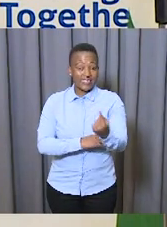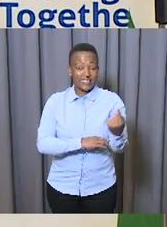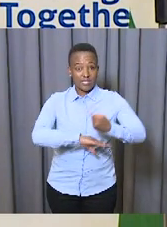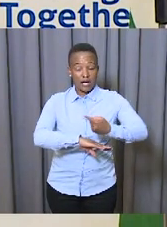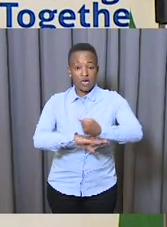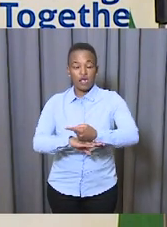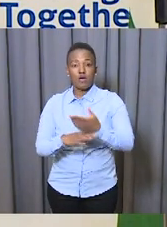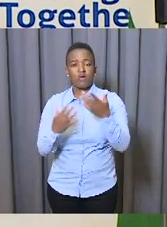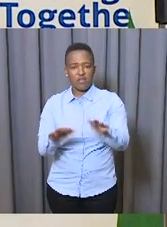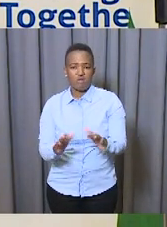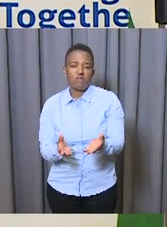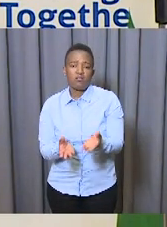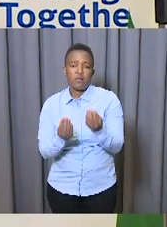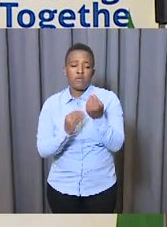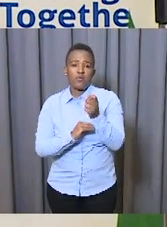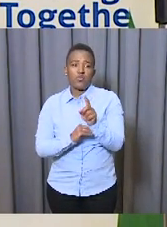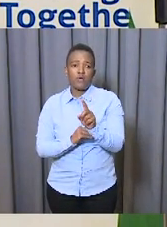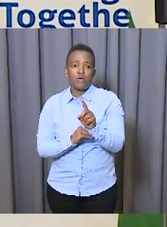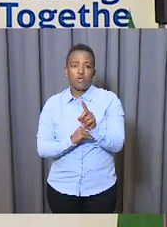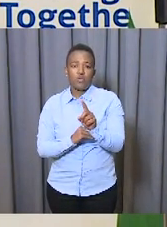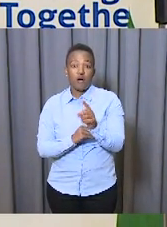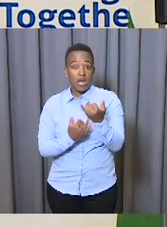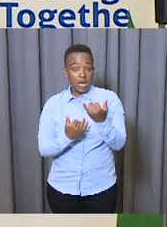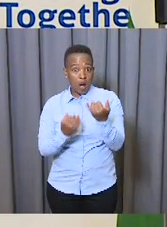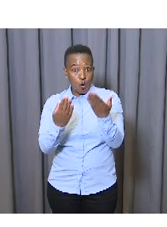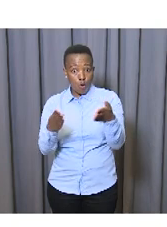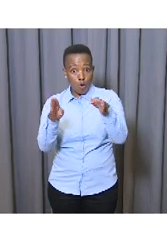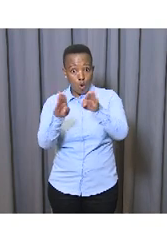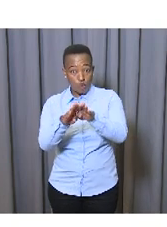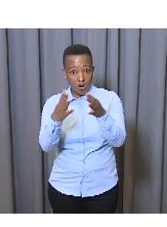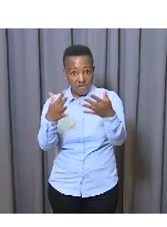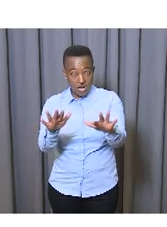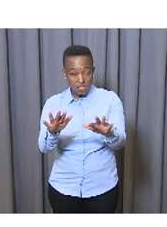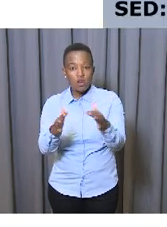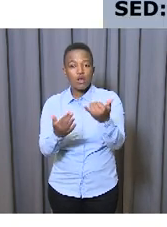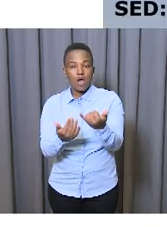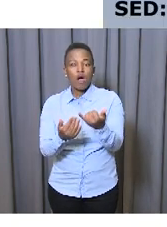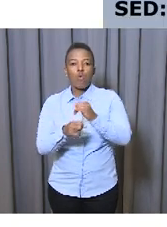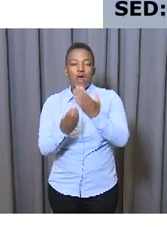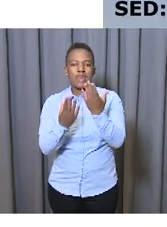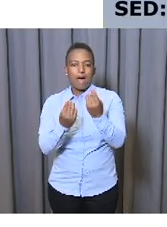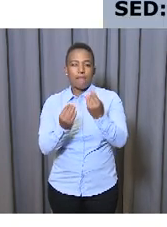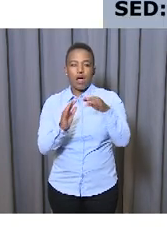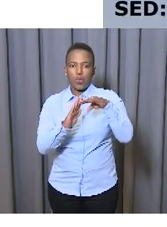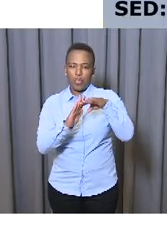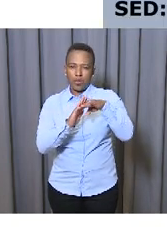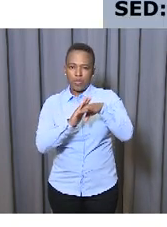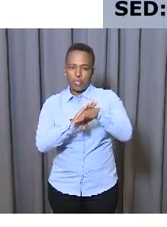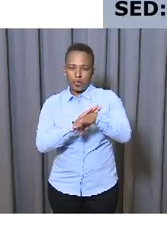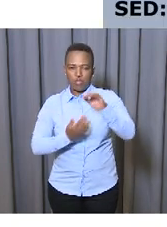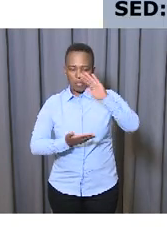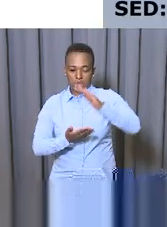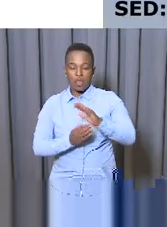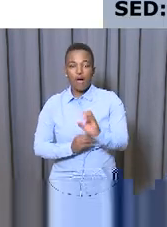on average has dropped quite significantly. So we give you again